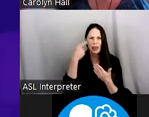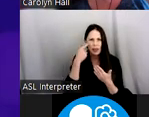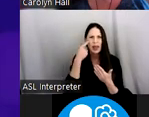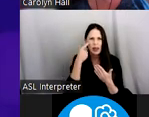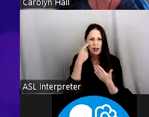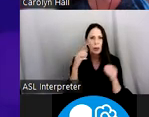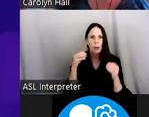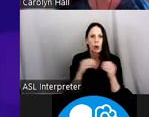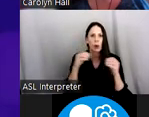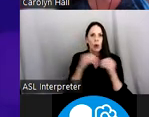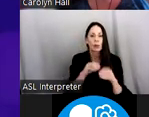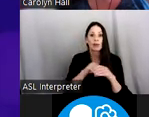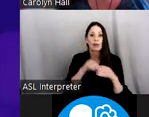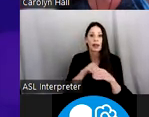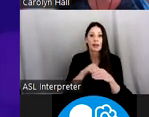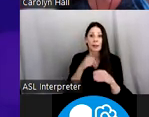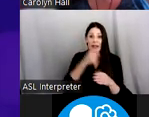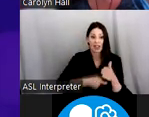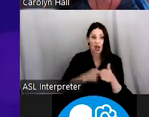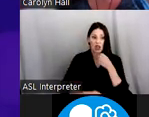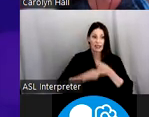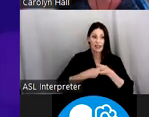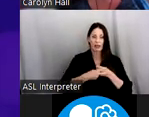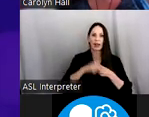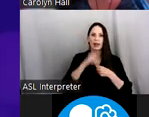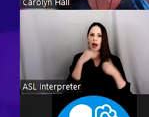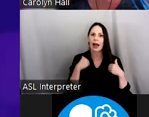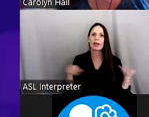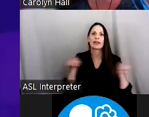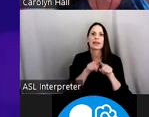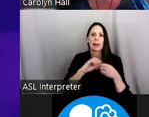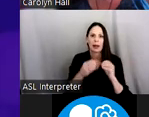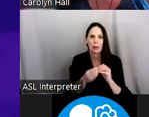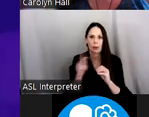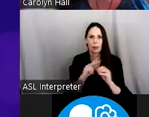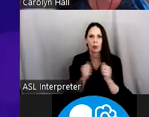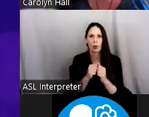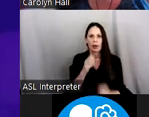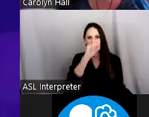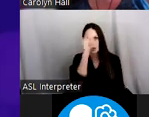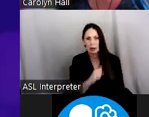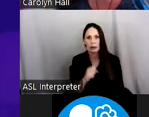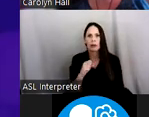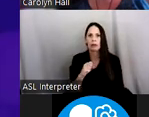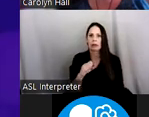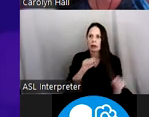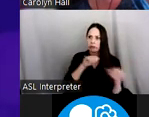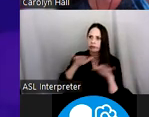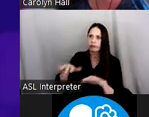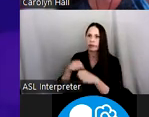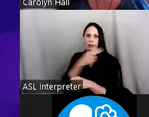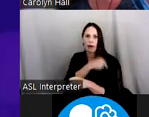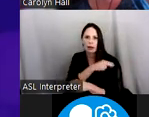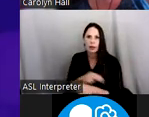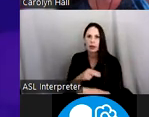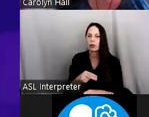cost savingness of not having so many people with schizophrenia in the hospitals or rotating back and forth through the